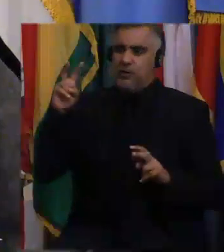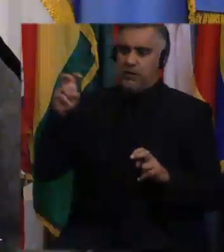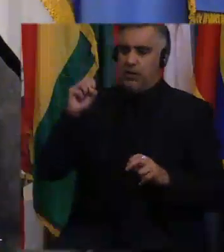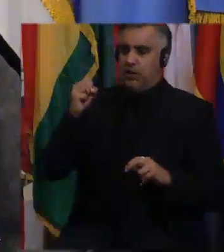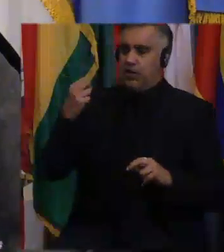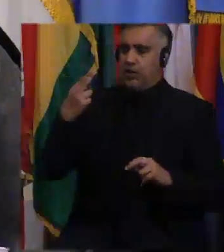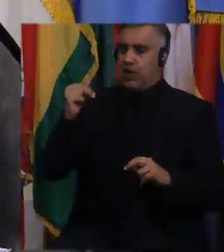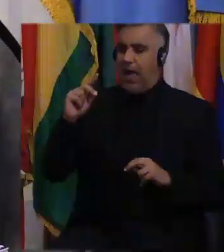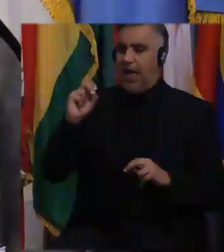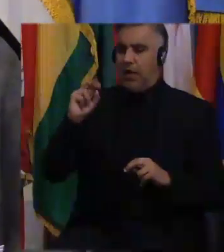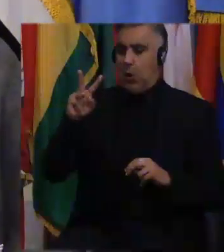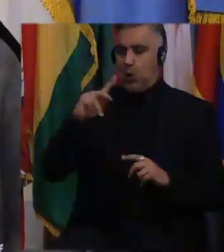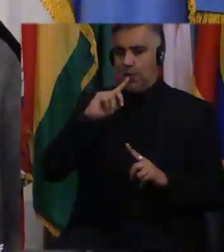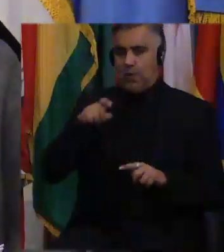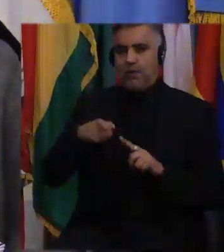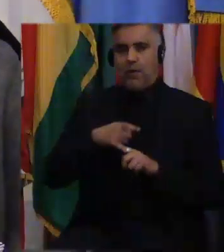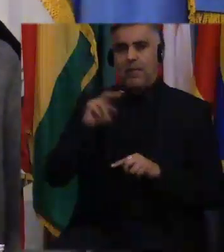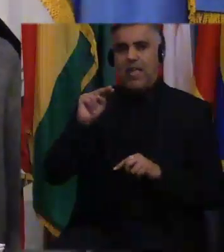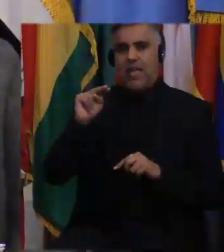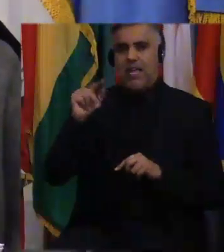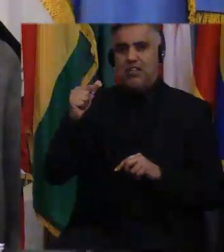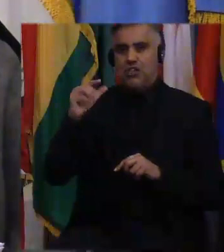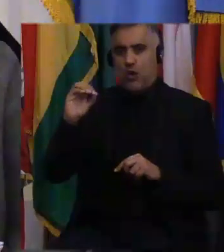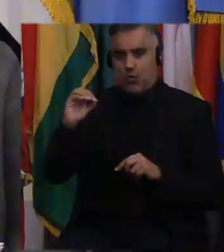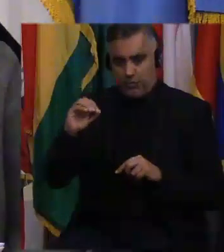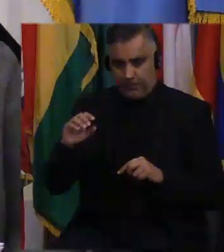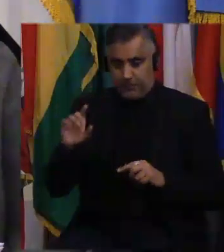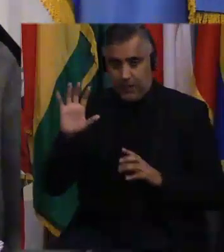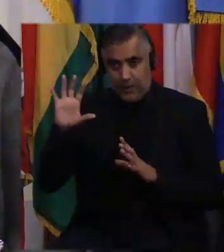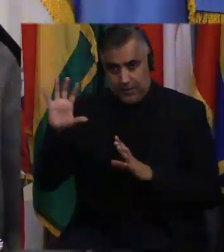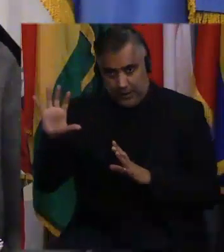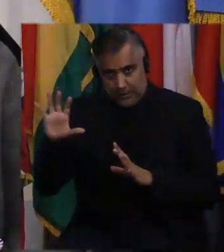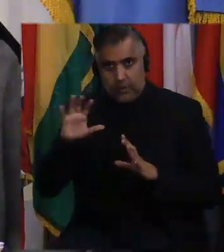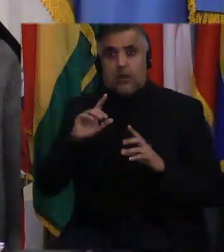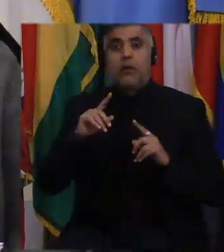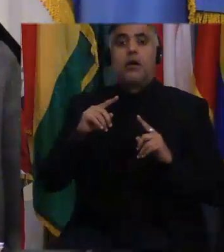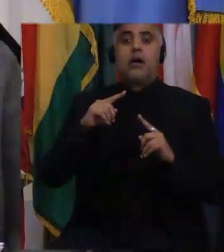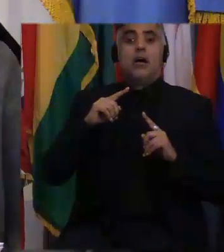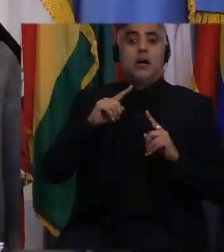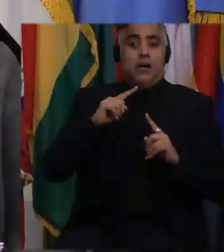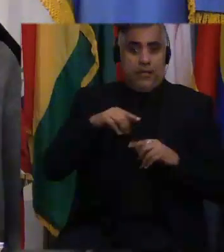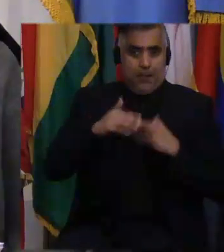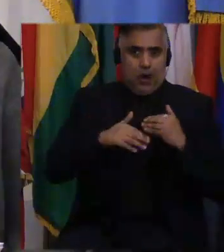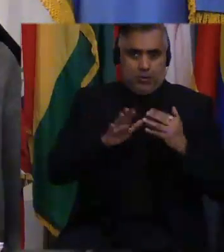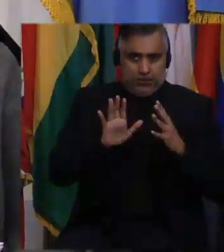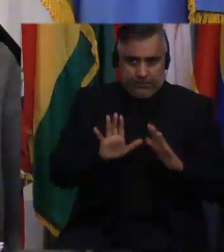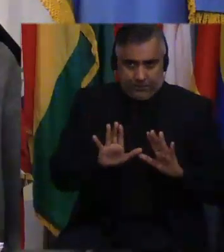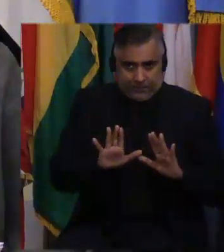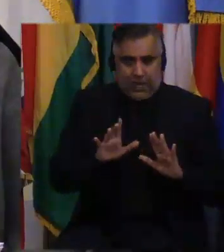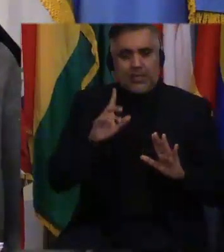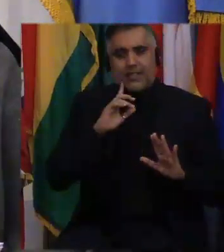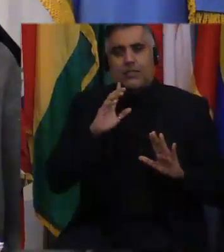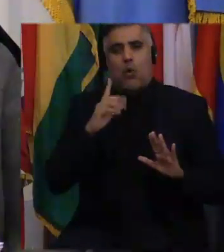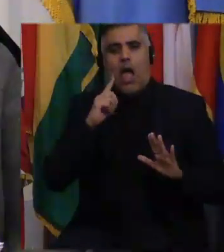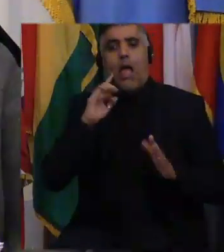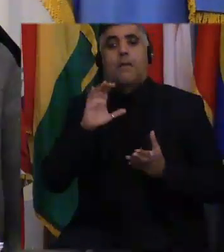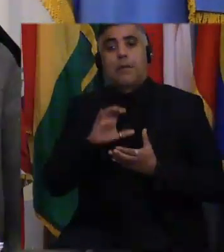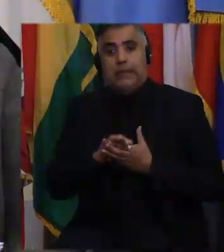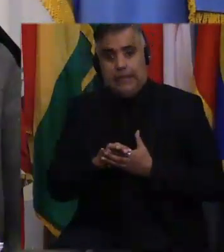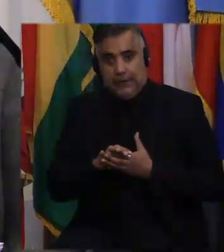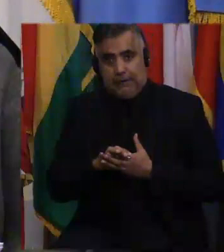from NGOs. And then, in addition to this process, and this is why I believe